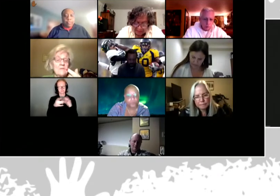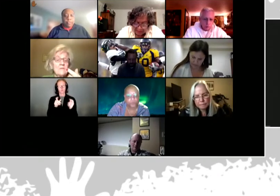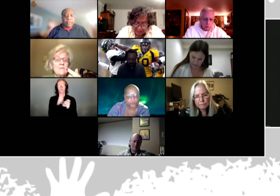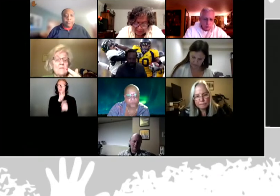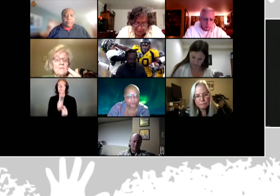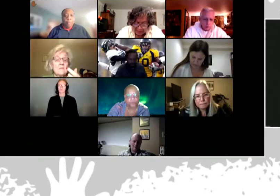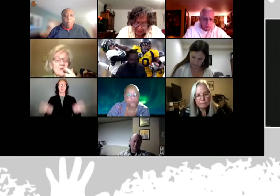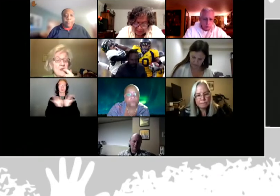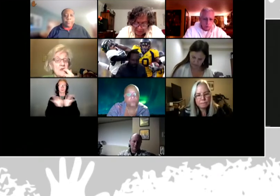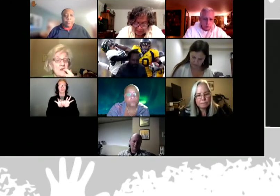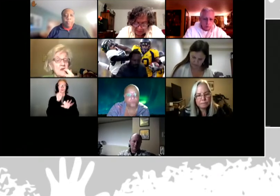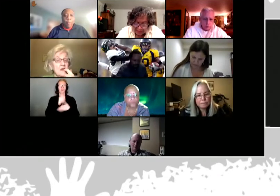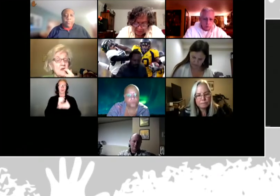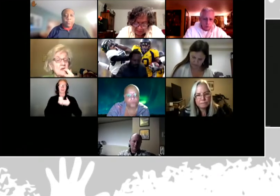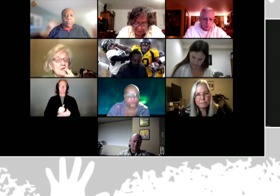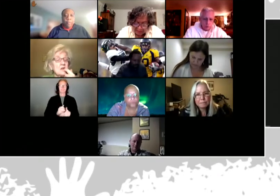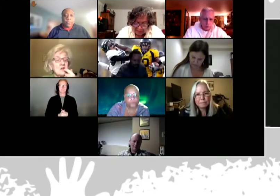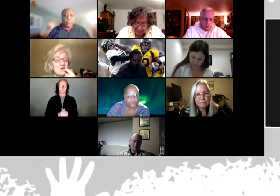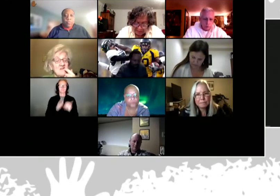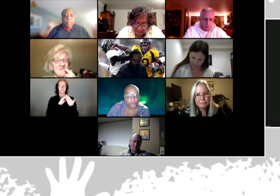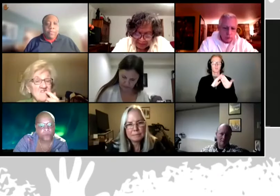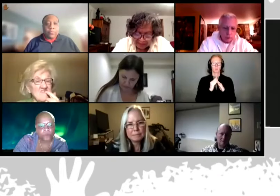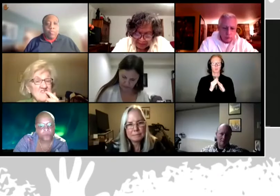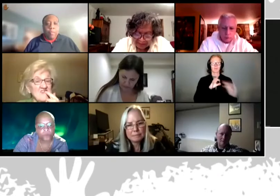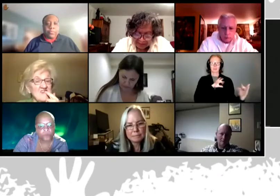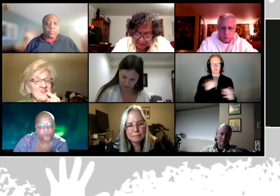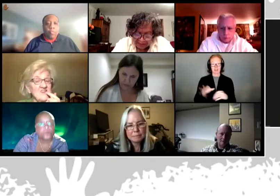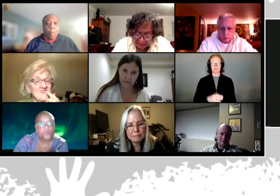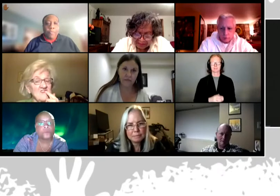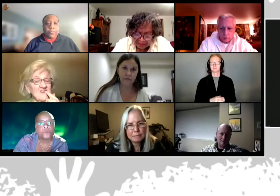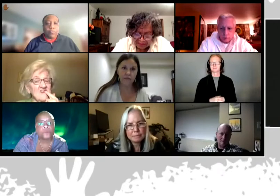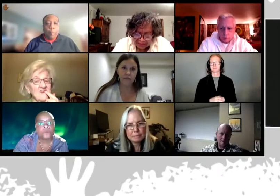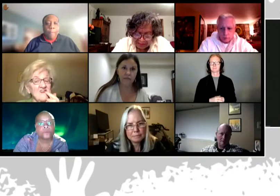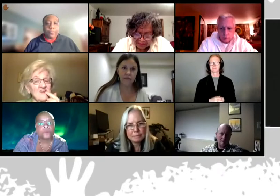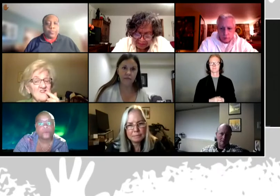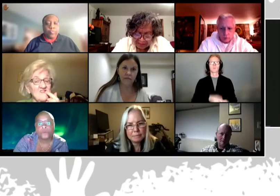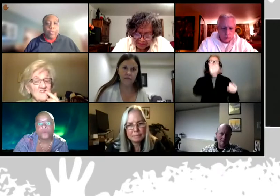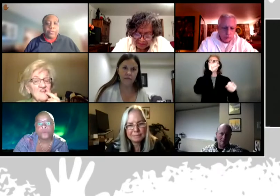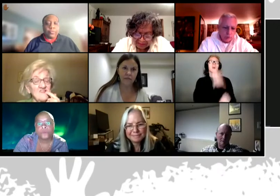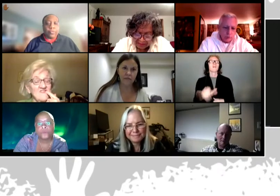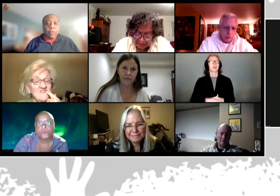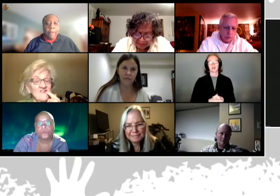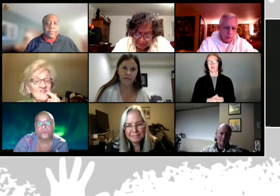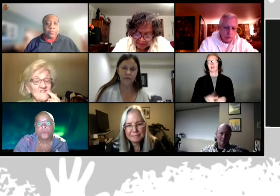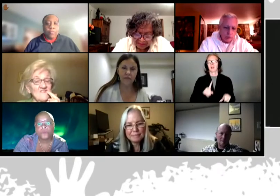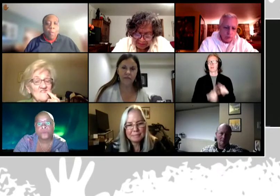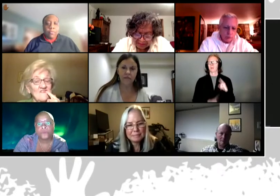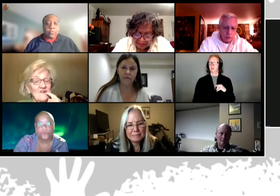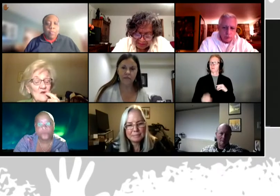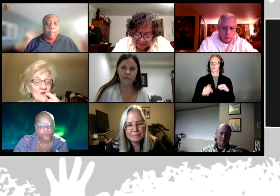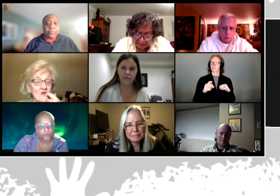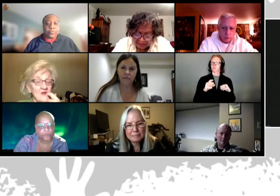be helpful to get community feedback on. So we'd love to have that. And the sooner we have it,